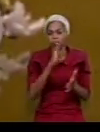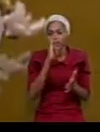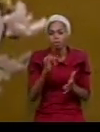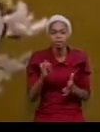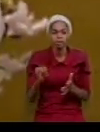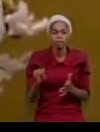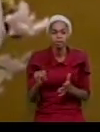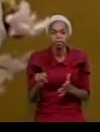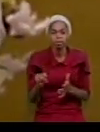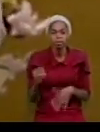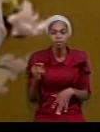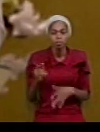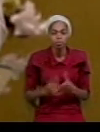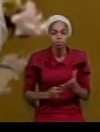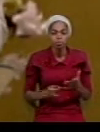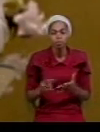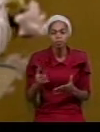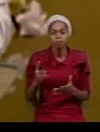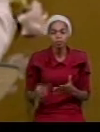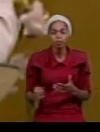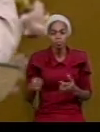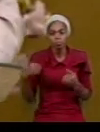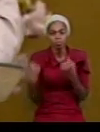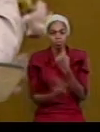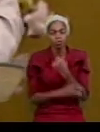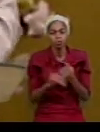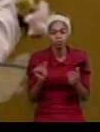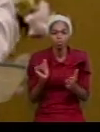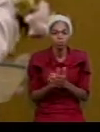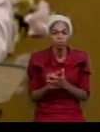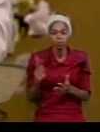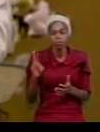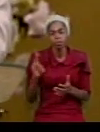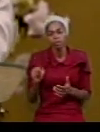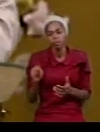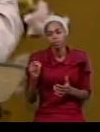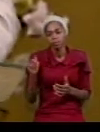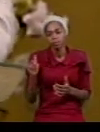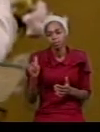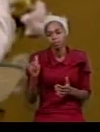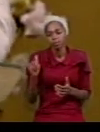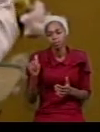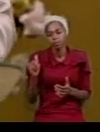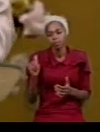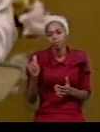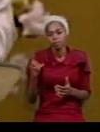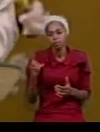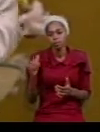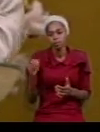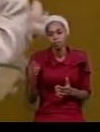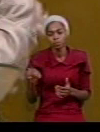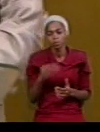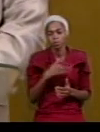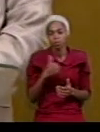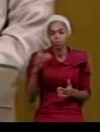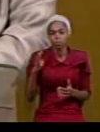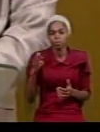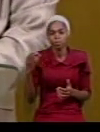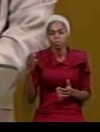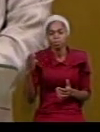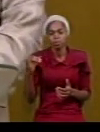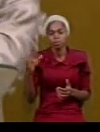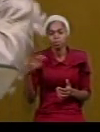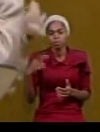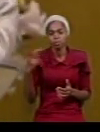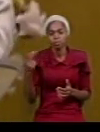that Nadab and Abihu received for choosing to serve God how they felt. They brought strange fire and they were